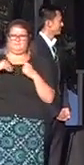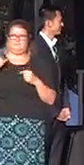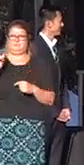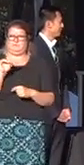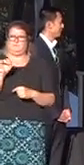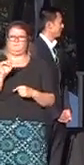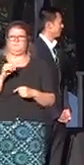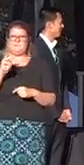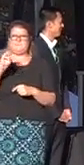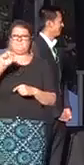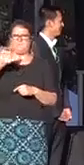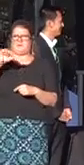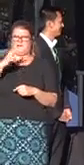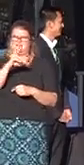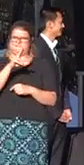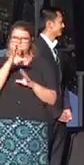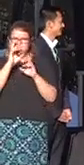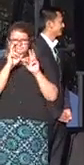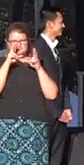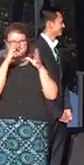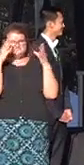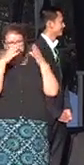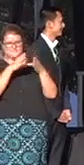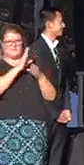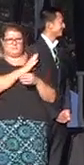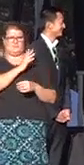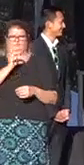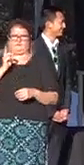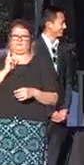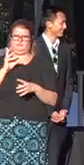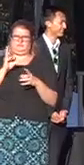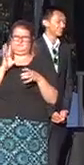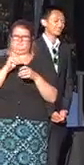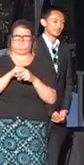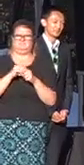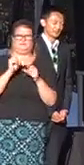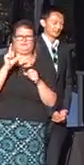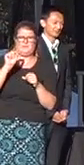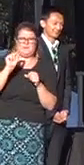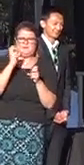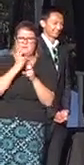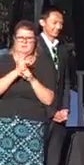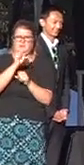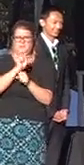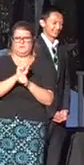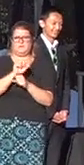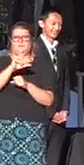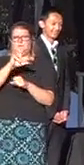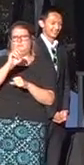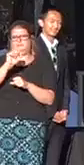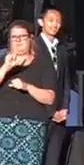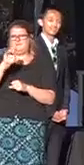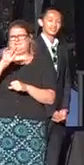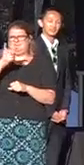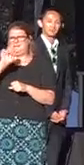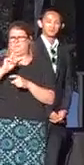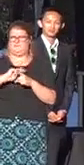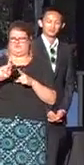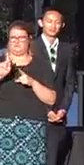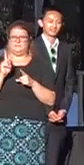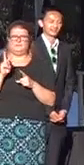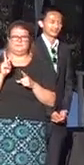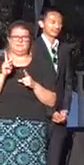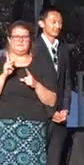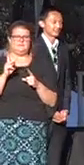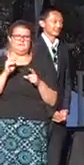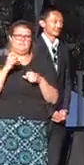youth. Mariah's dedicated board of directors, comprised of more than 20 hardworking real estate professionals,